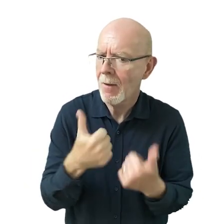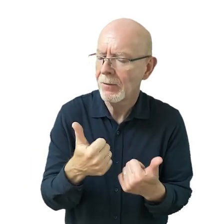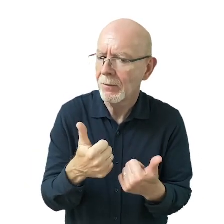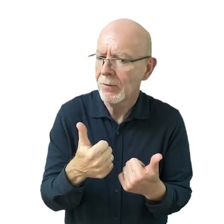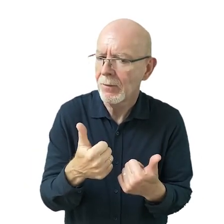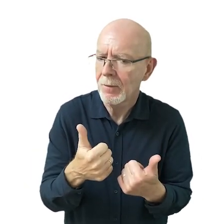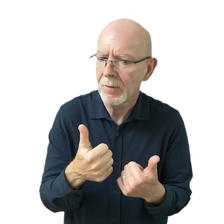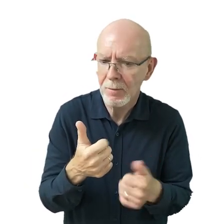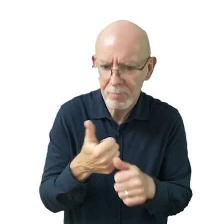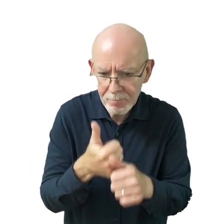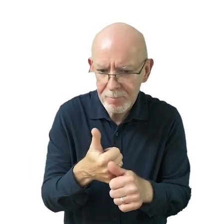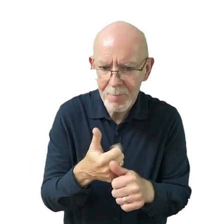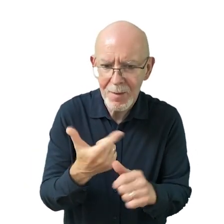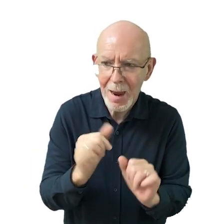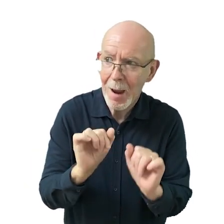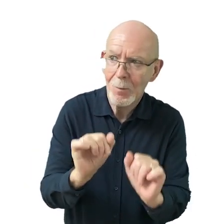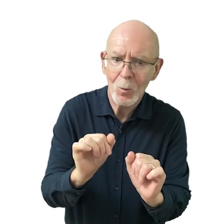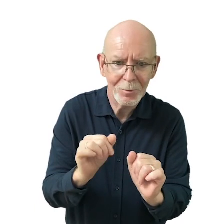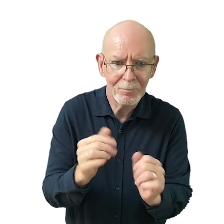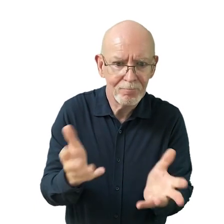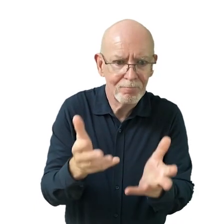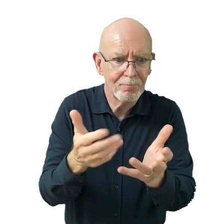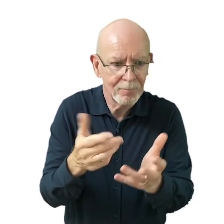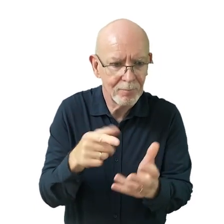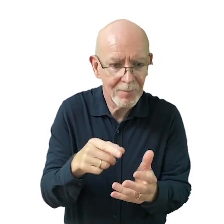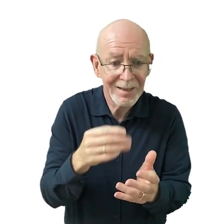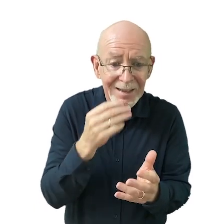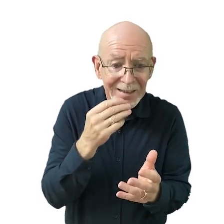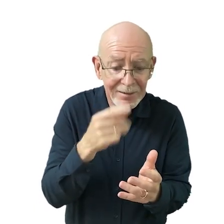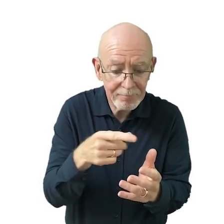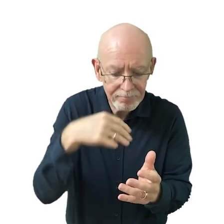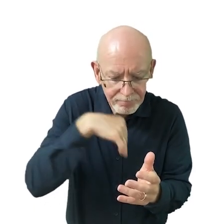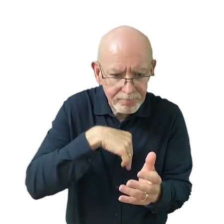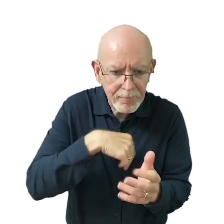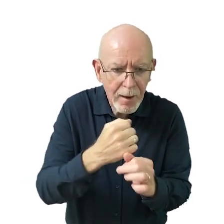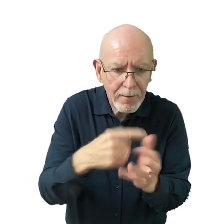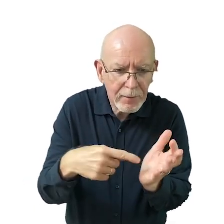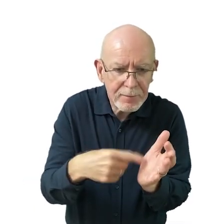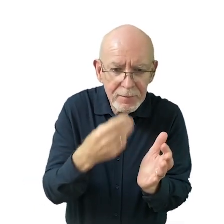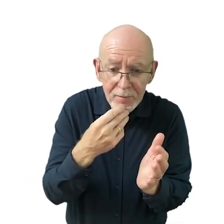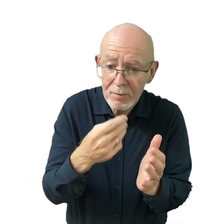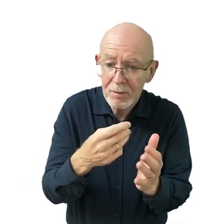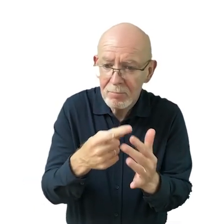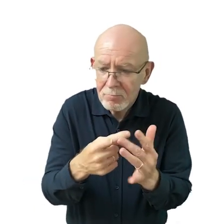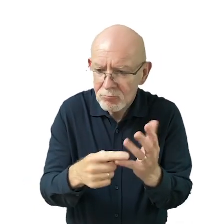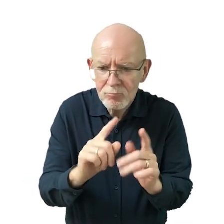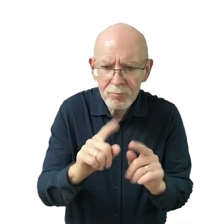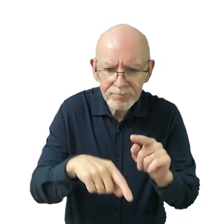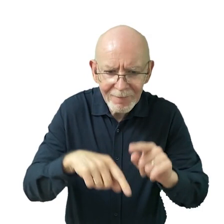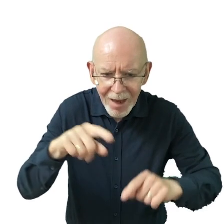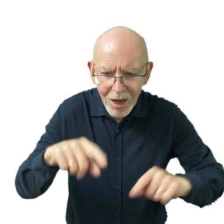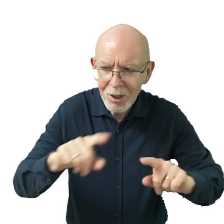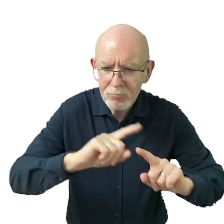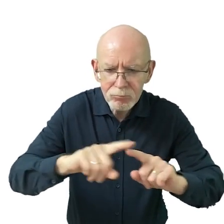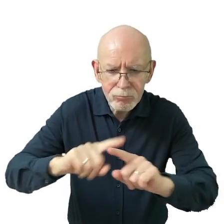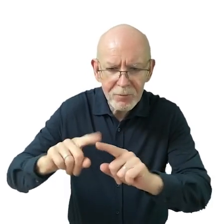our health and supporting the immune system. Eating for gut health involves eating a varied and diverse